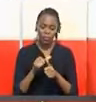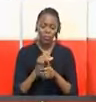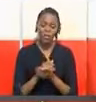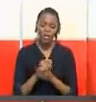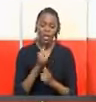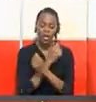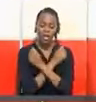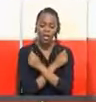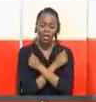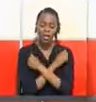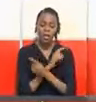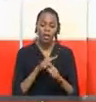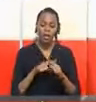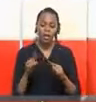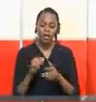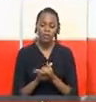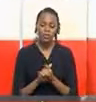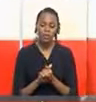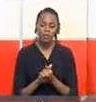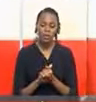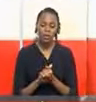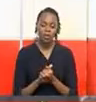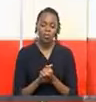and she will forever be your dearest.